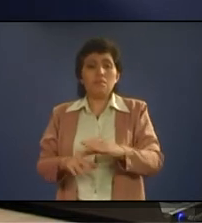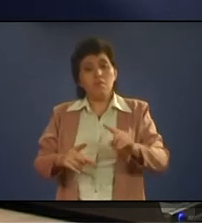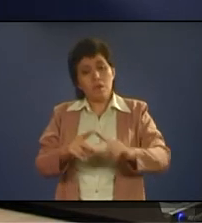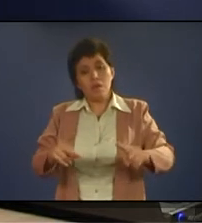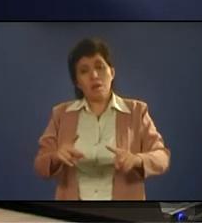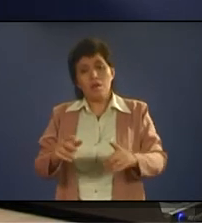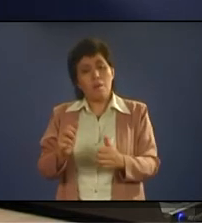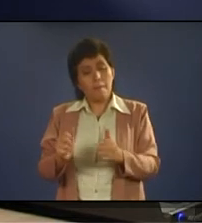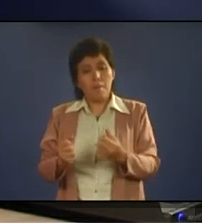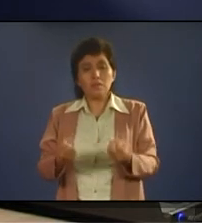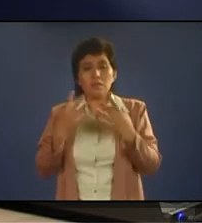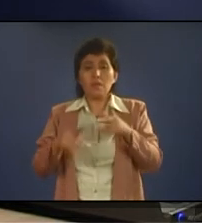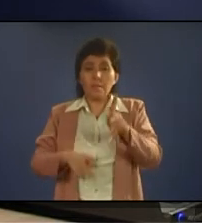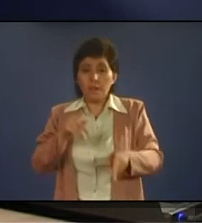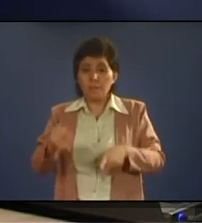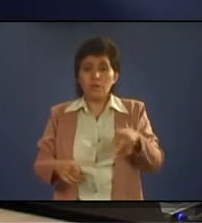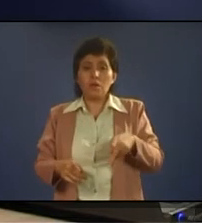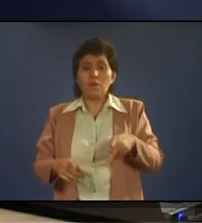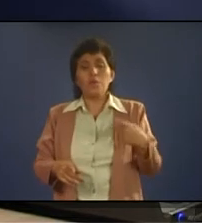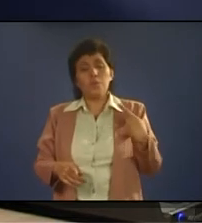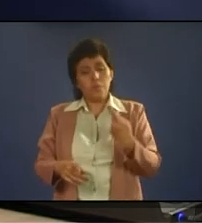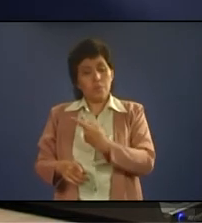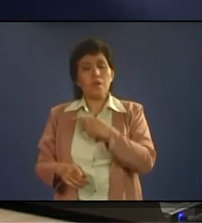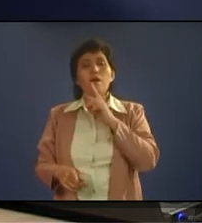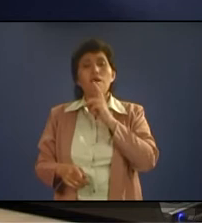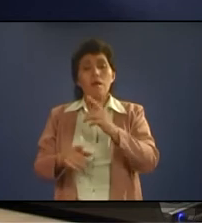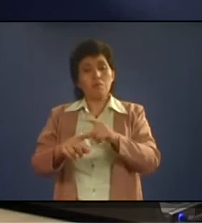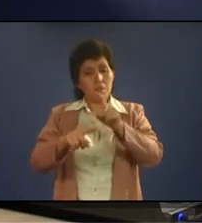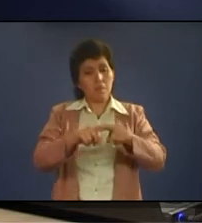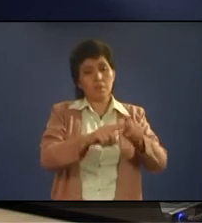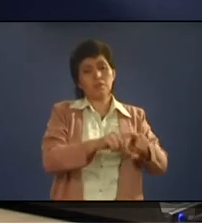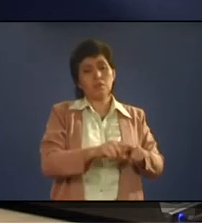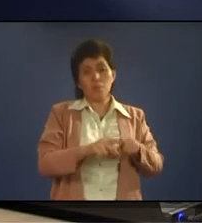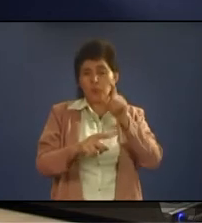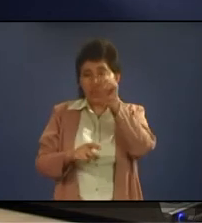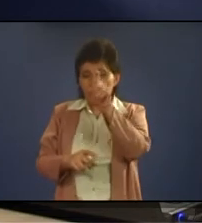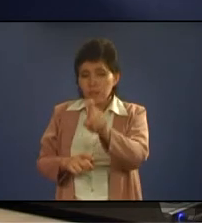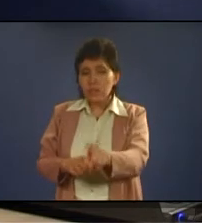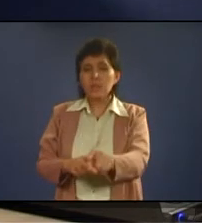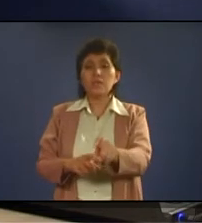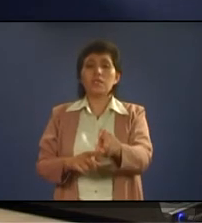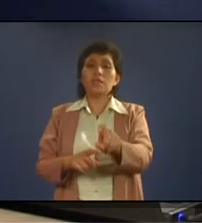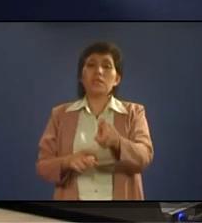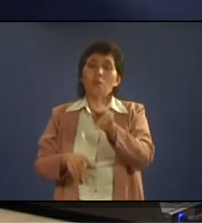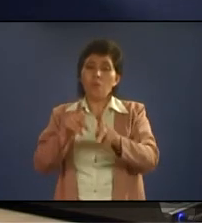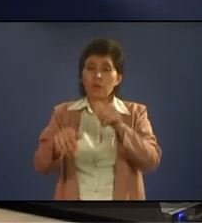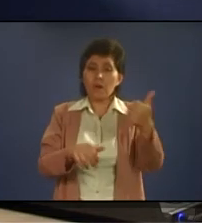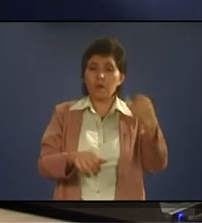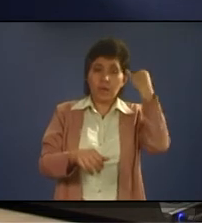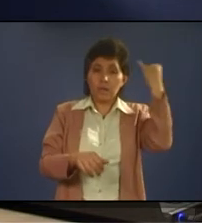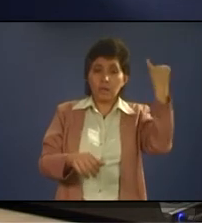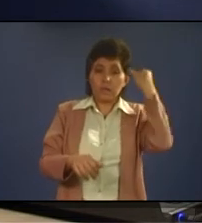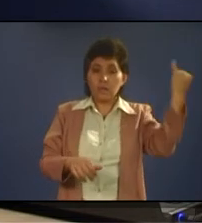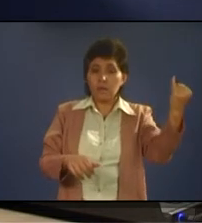the members, we are interdependent. We need each other's opinions and also each other's point of